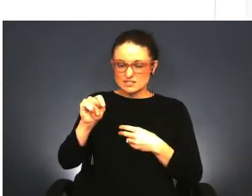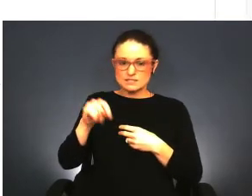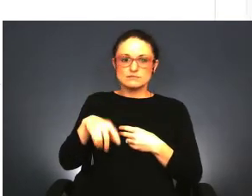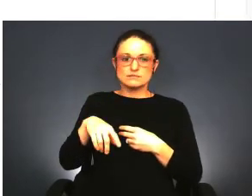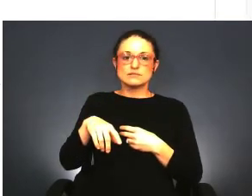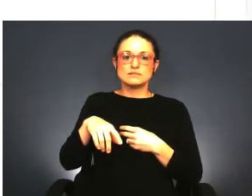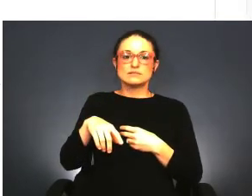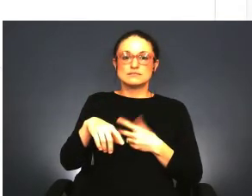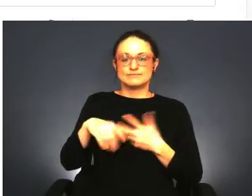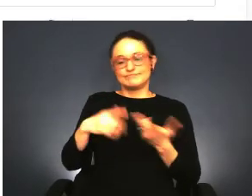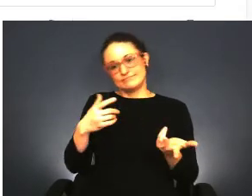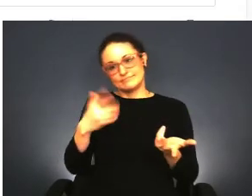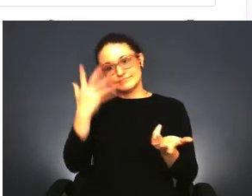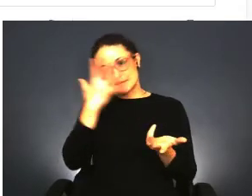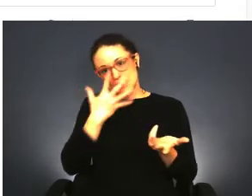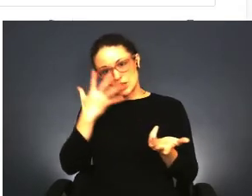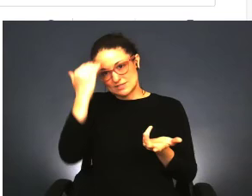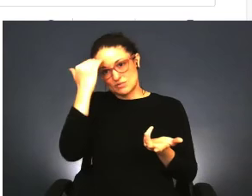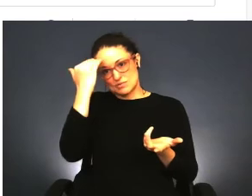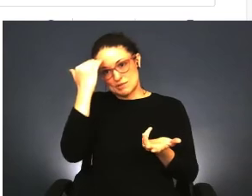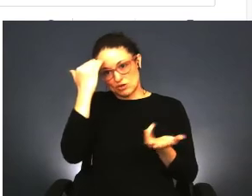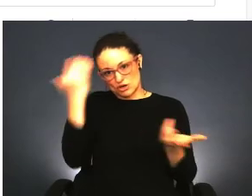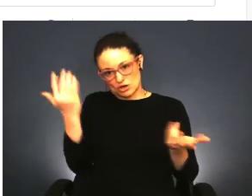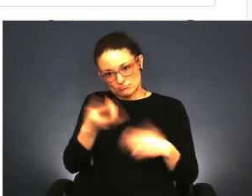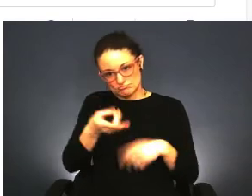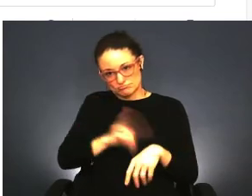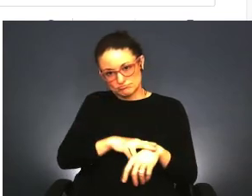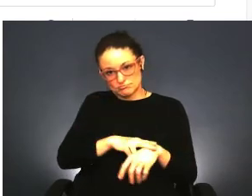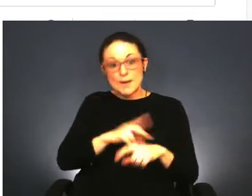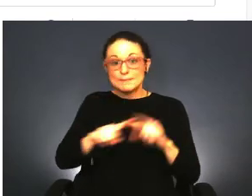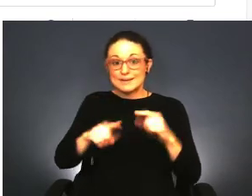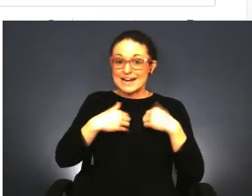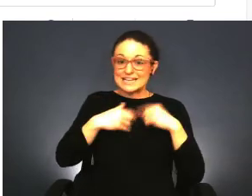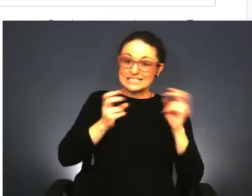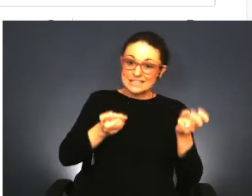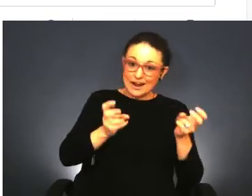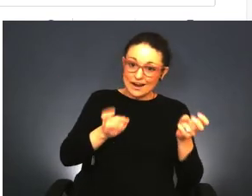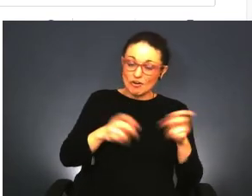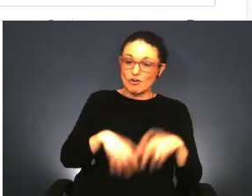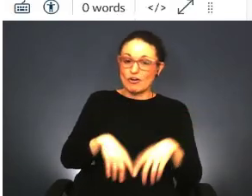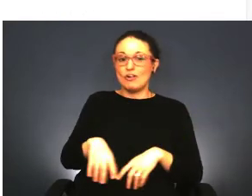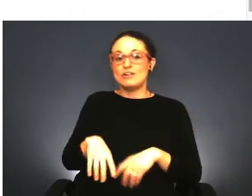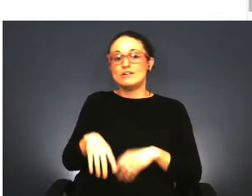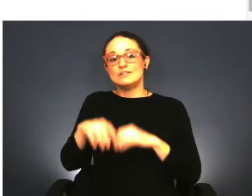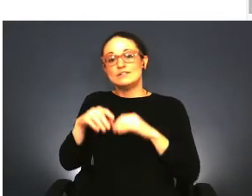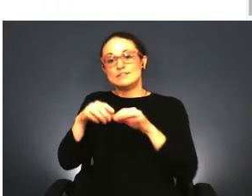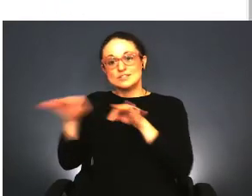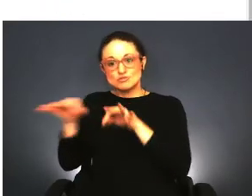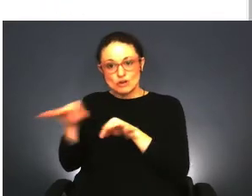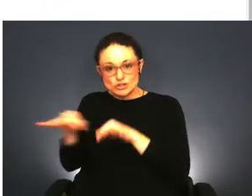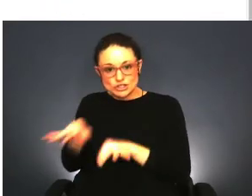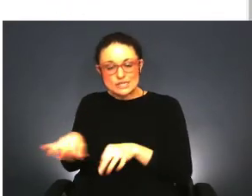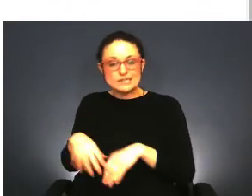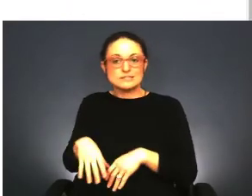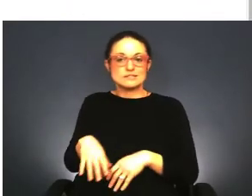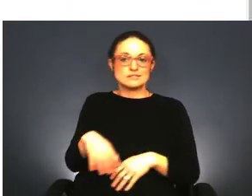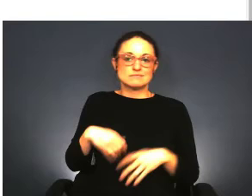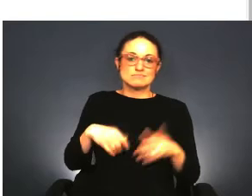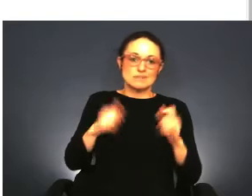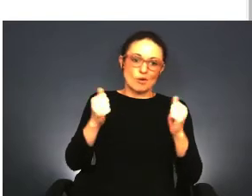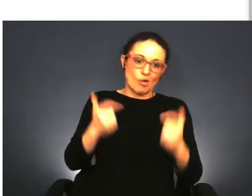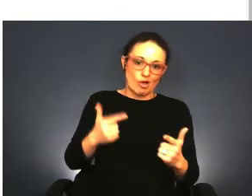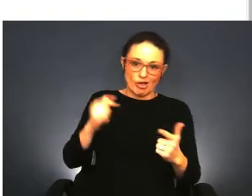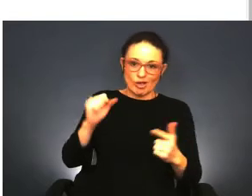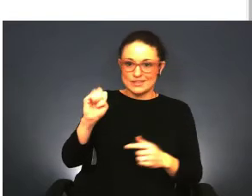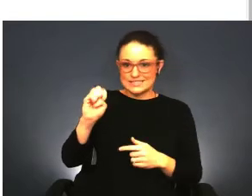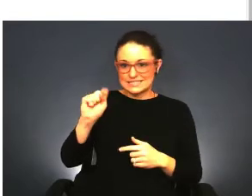it looks familiar. There's more to it, but it's got the title, it has my instructions, and then it has all of my settings. Okay,